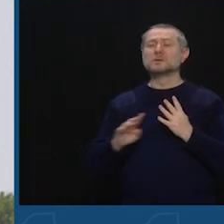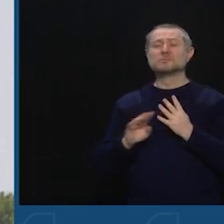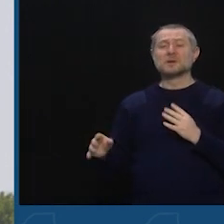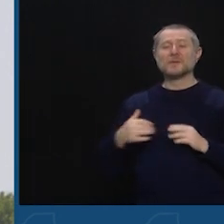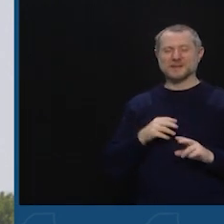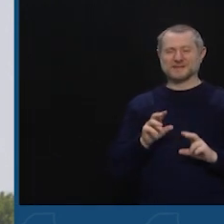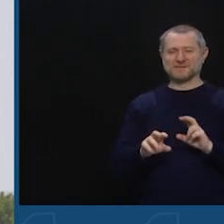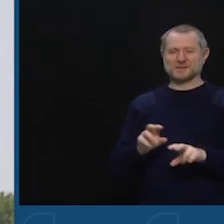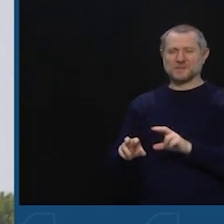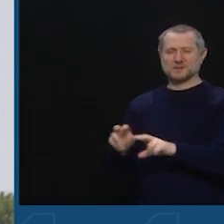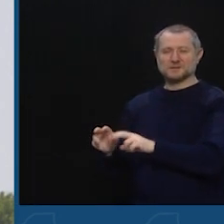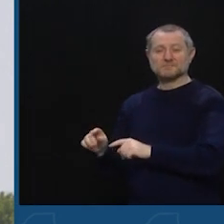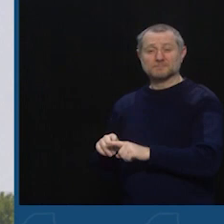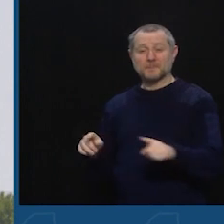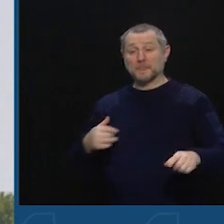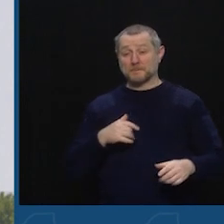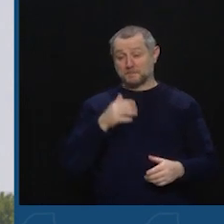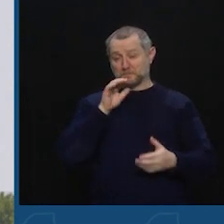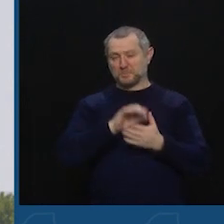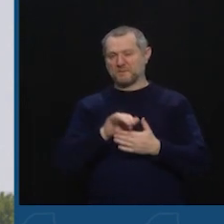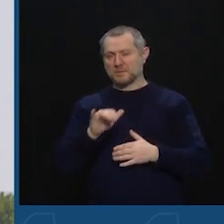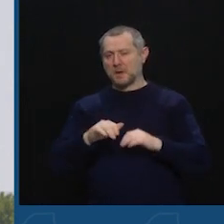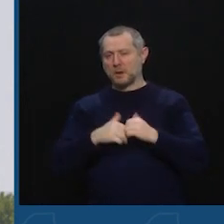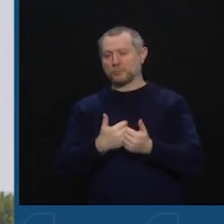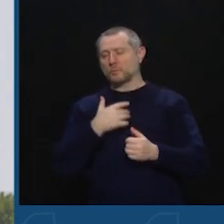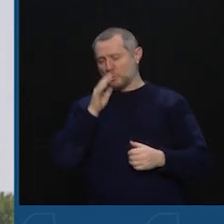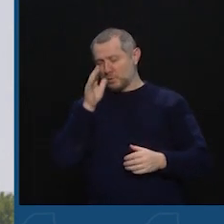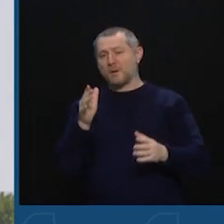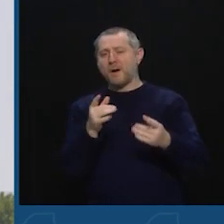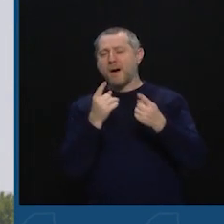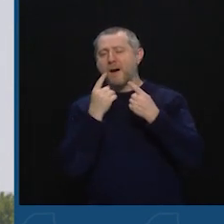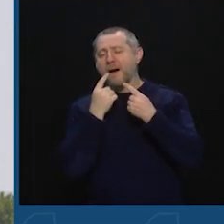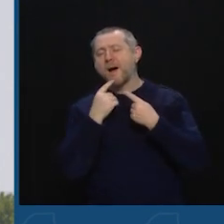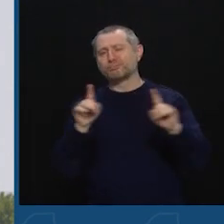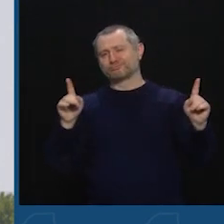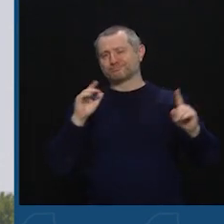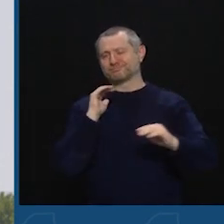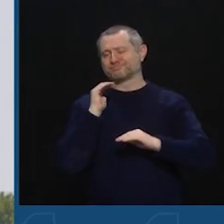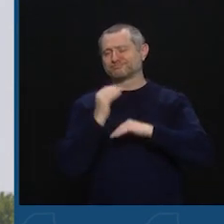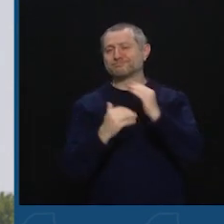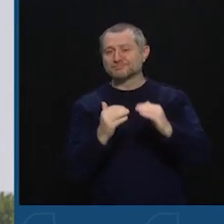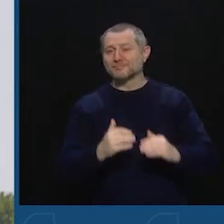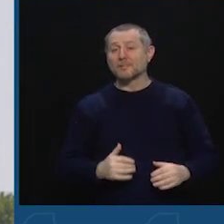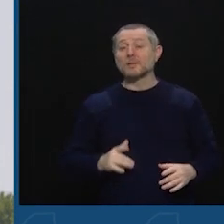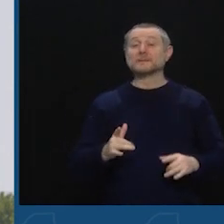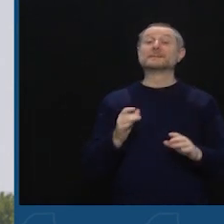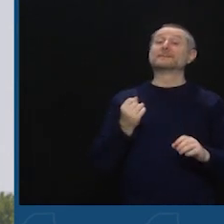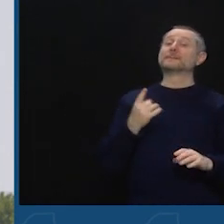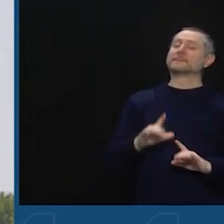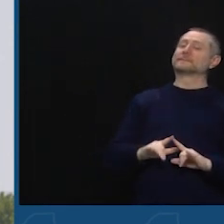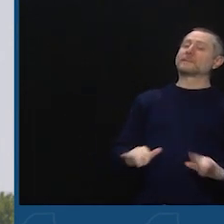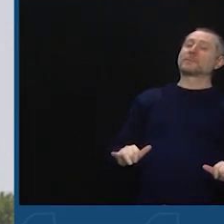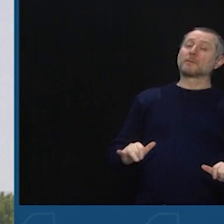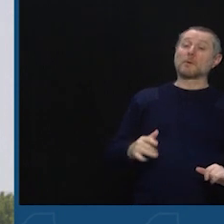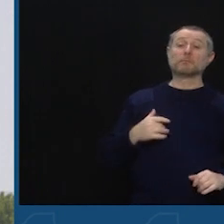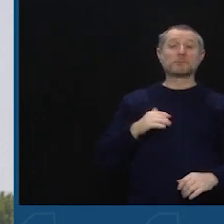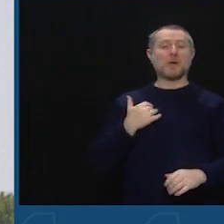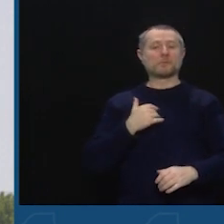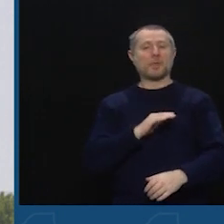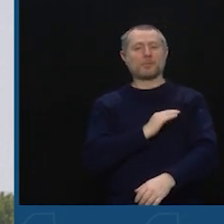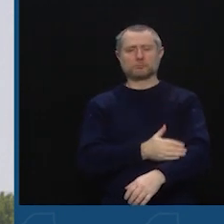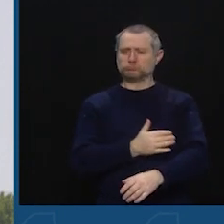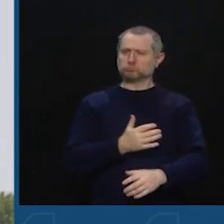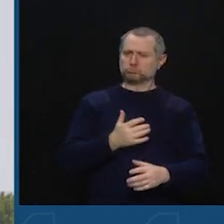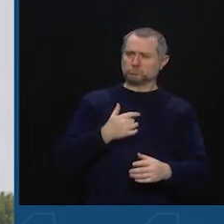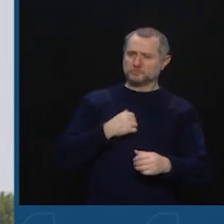I believe that that is the secret of our success, as well as low-cost power opportunities. That's the other question. How much